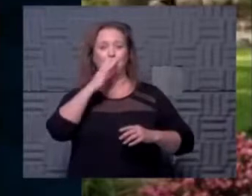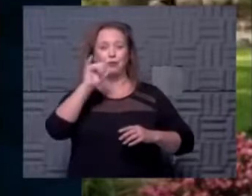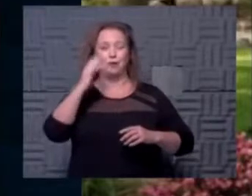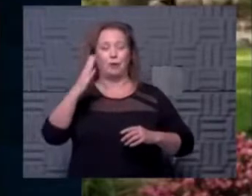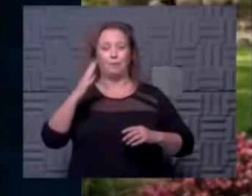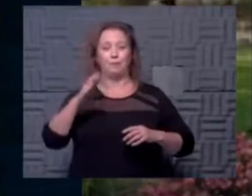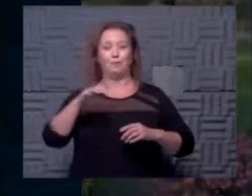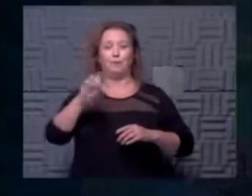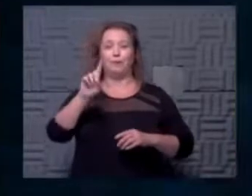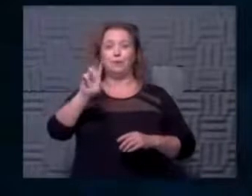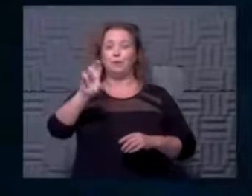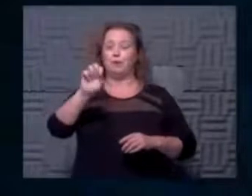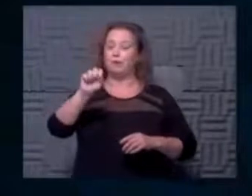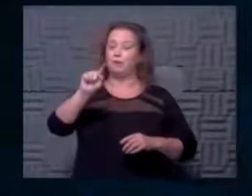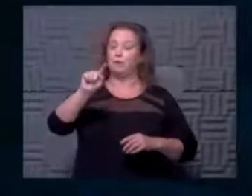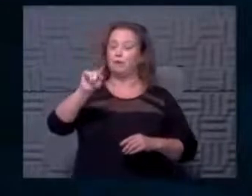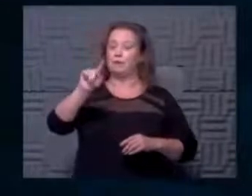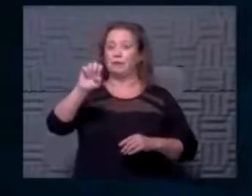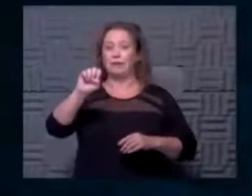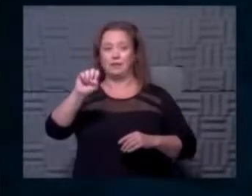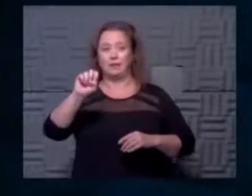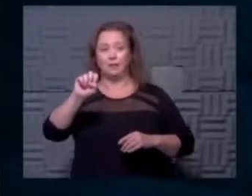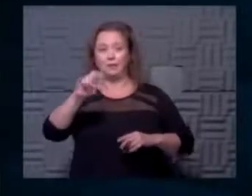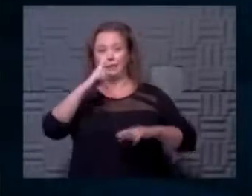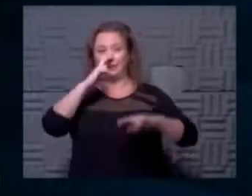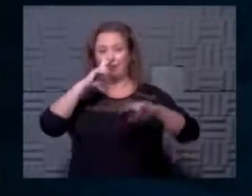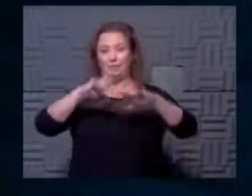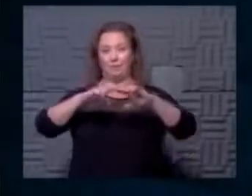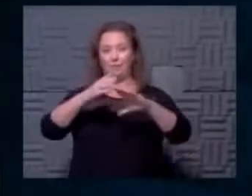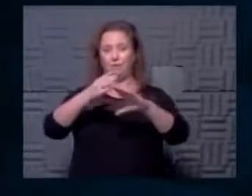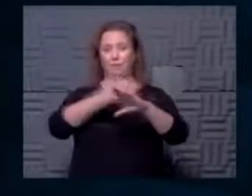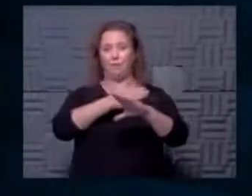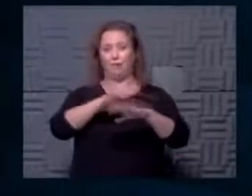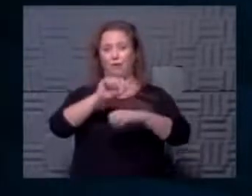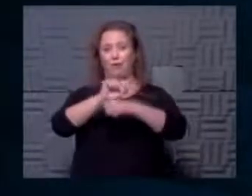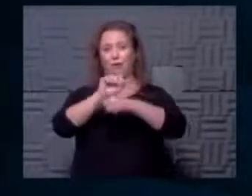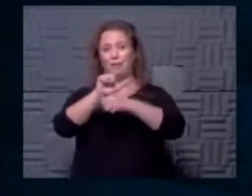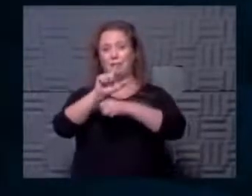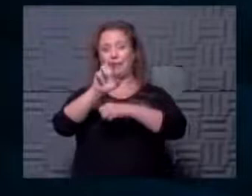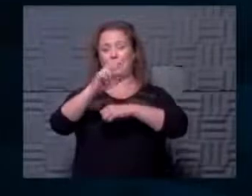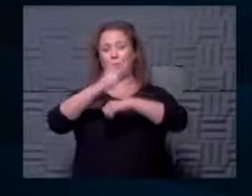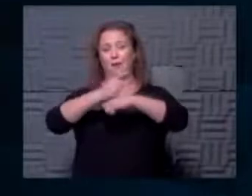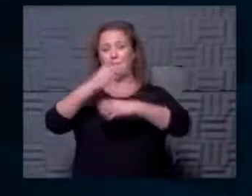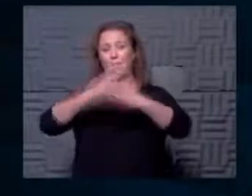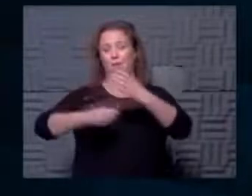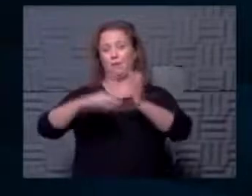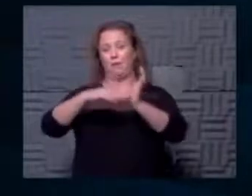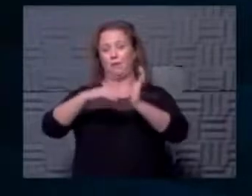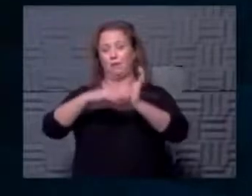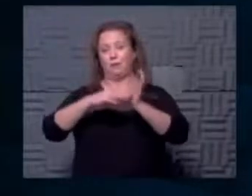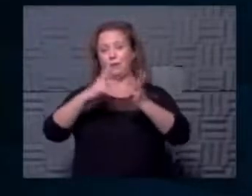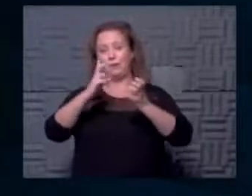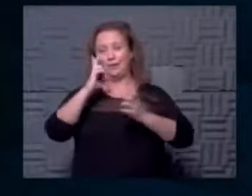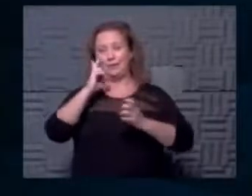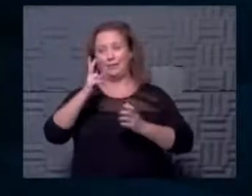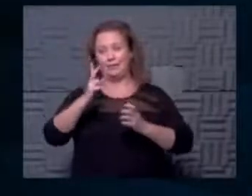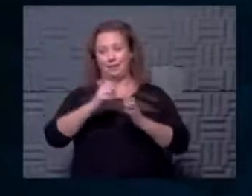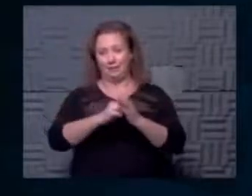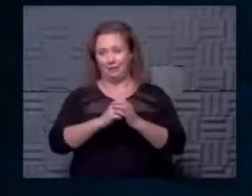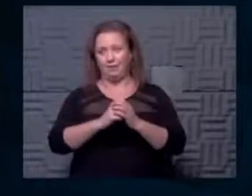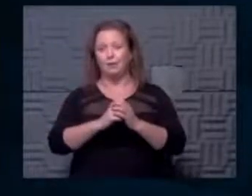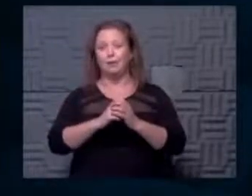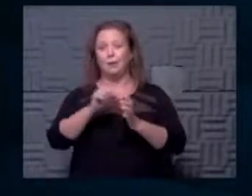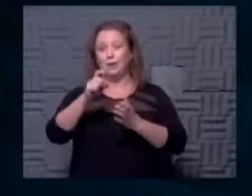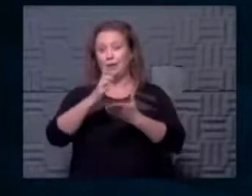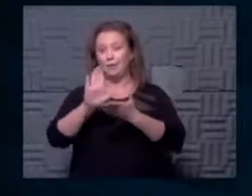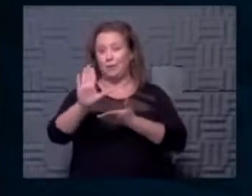Dr. Seitz mentioned, we're planning to do something super fun right before Labor Day with both our doctors. You're going to want to see this. But we